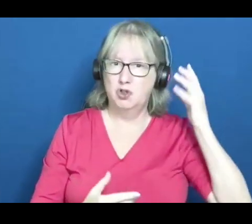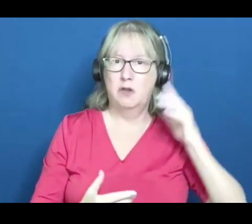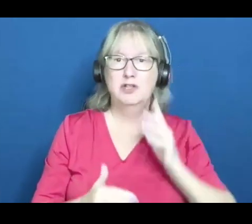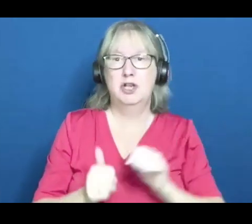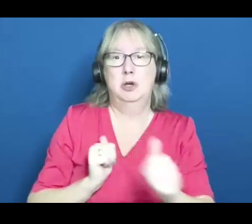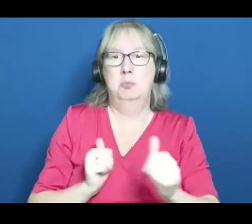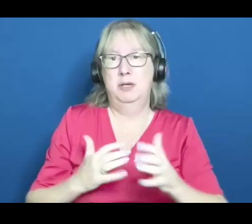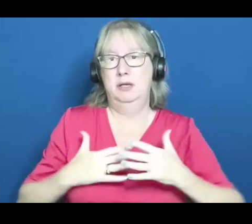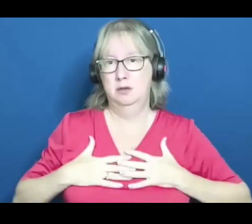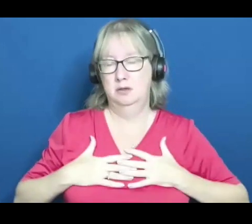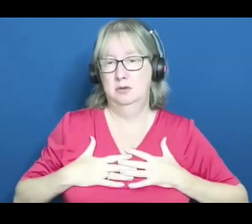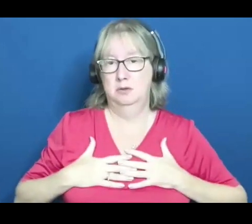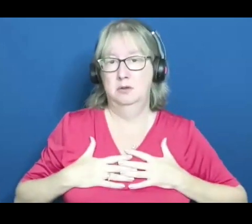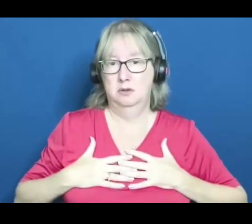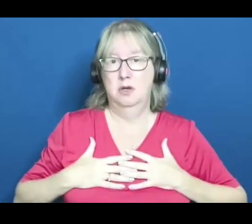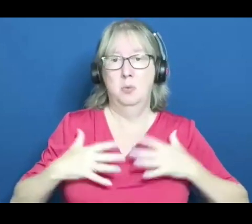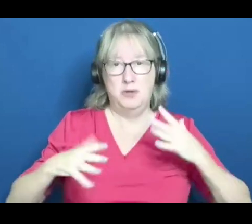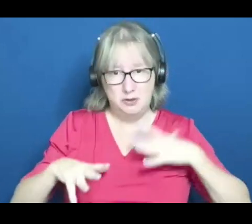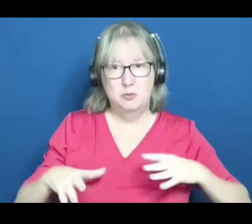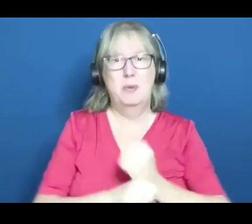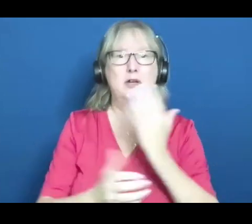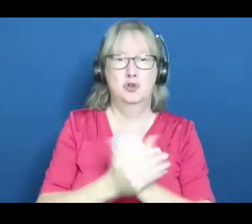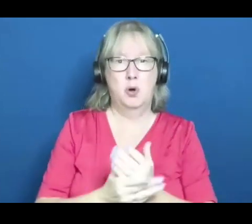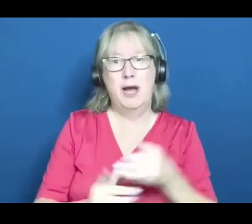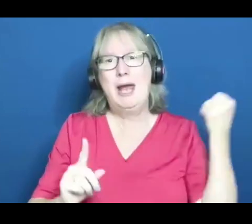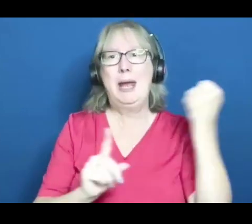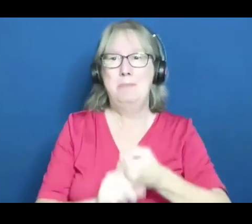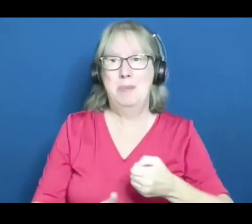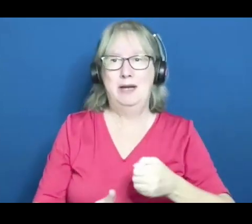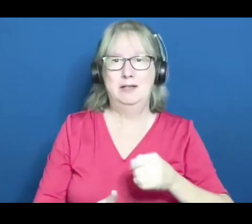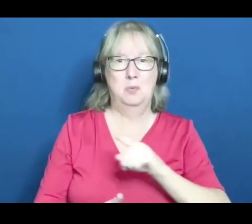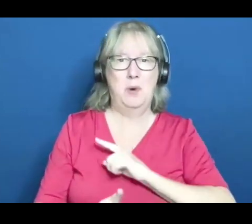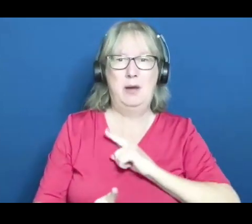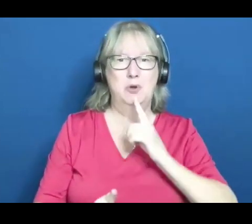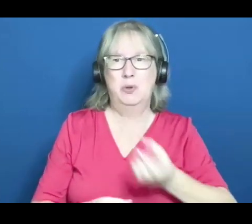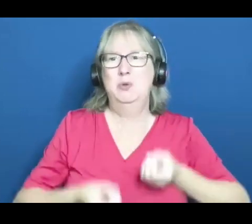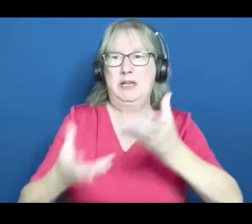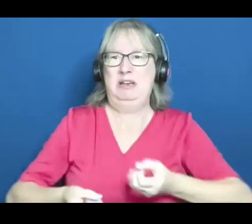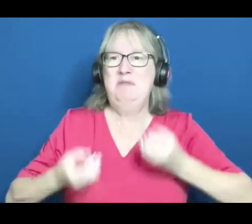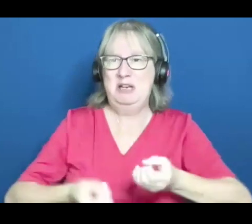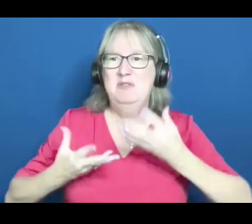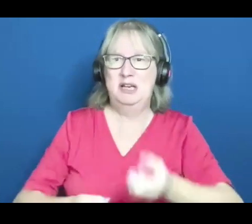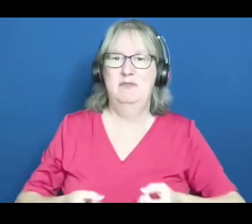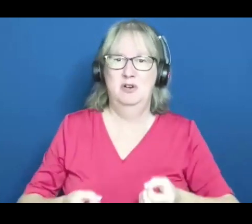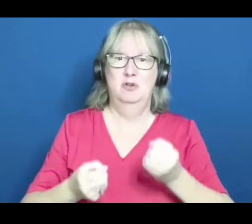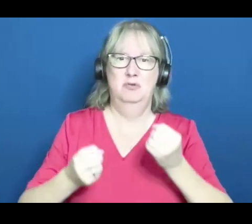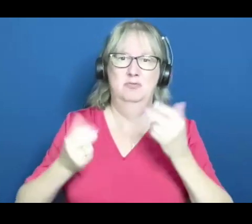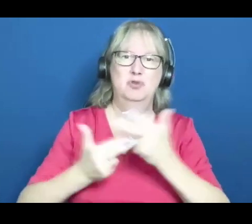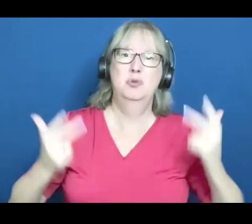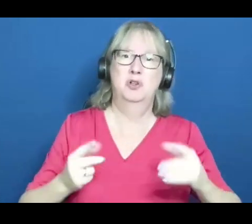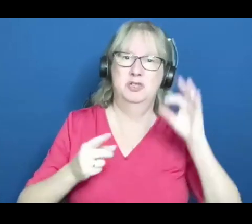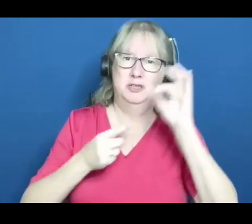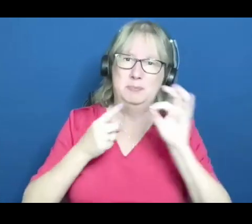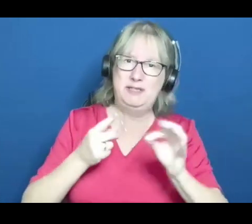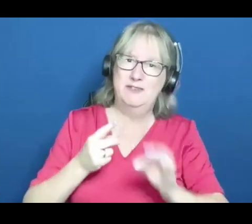company is going to make the maximum impact without over-specking or under-specking. And we can, we